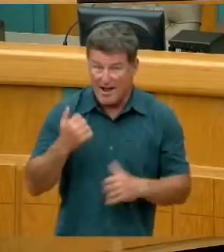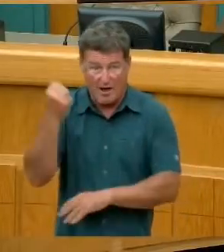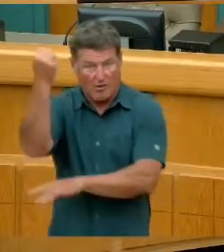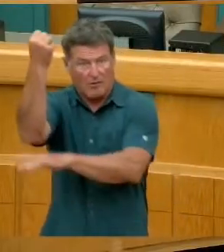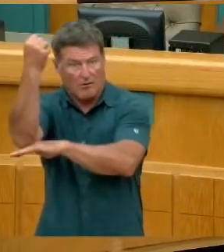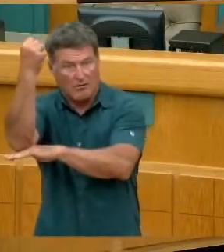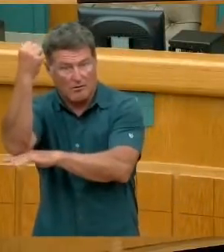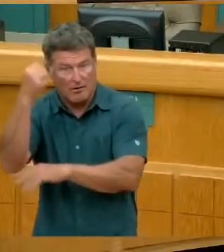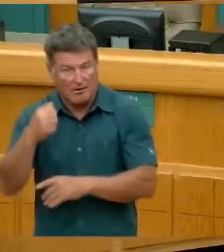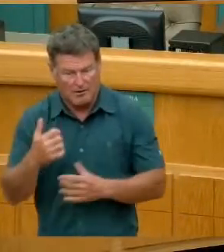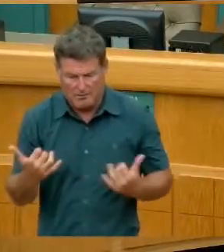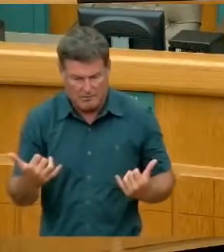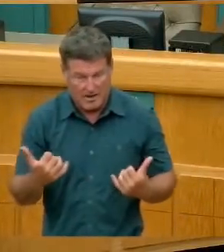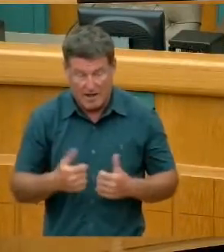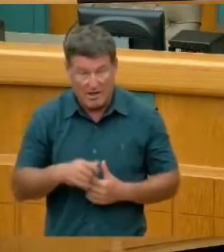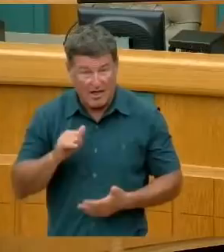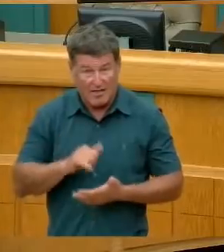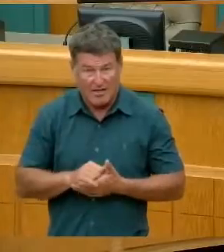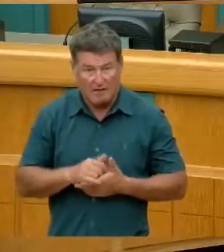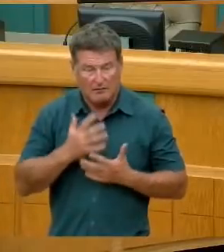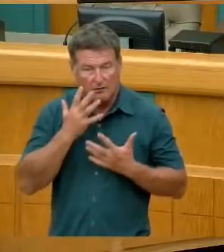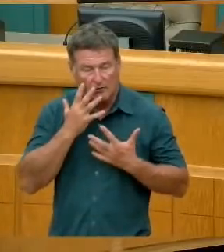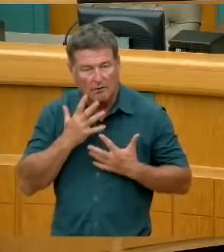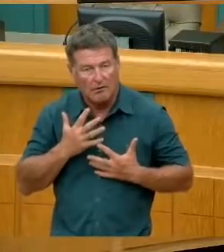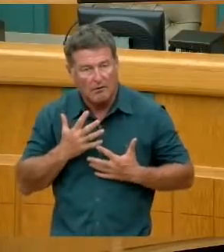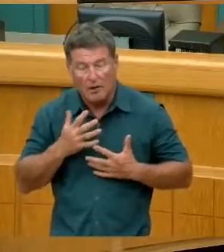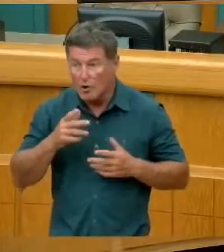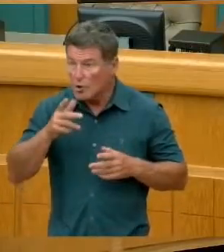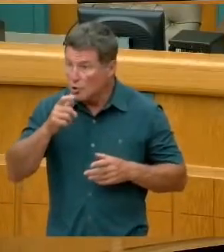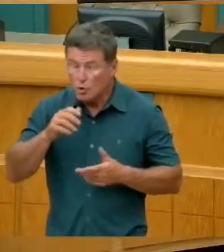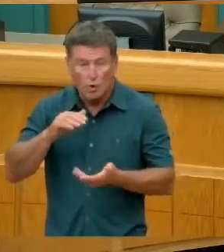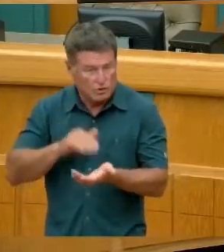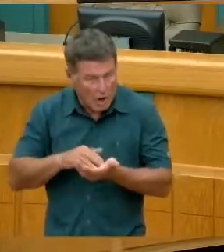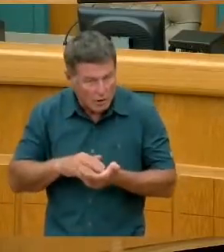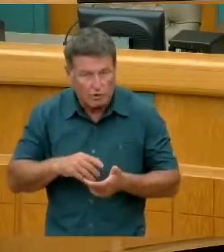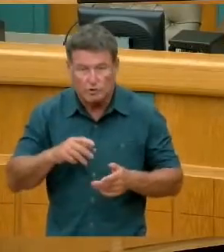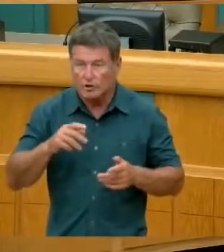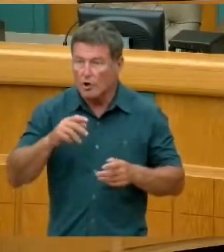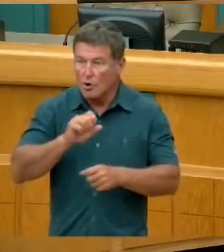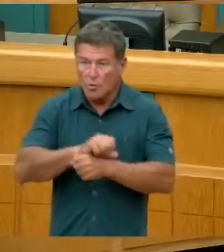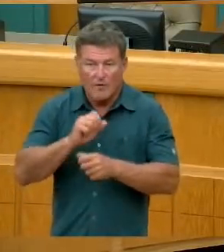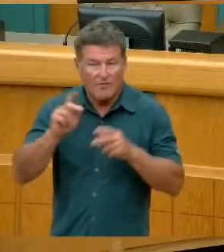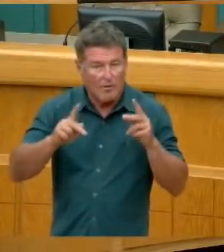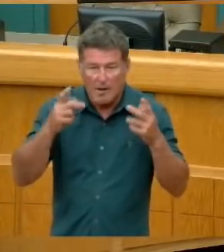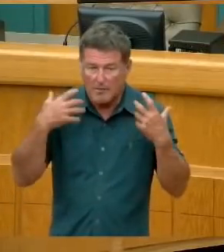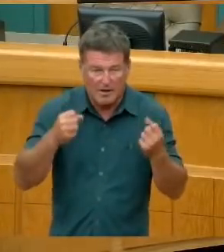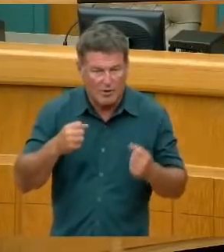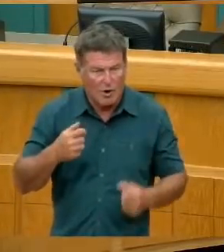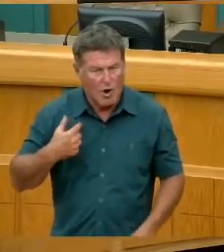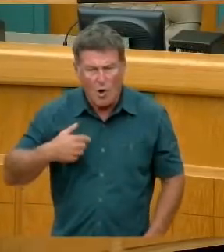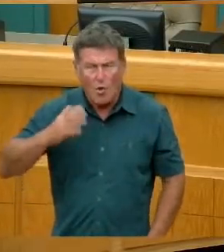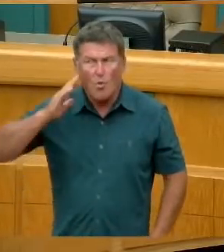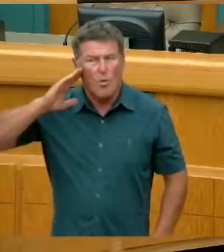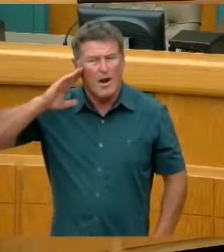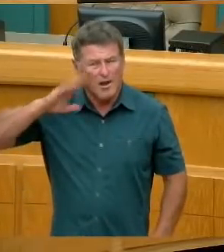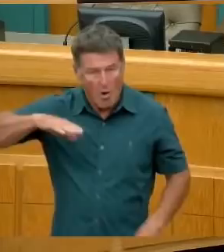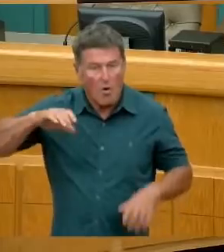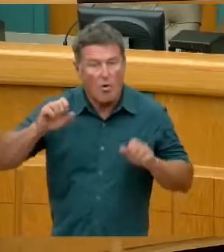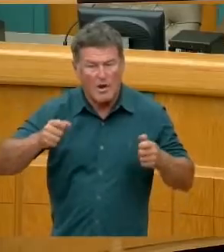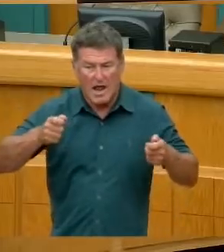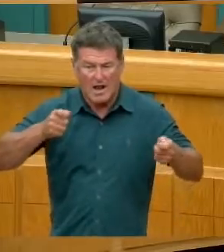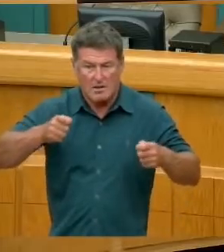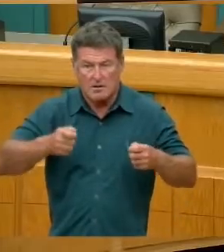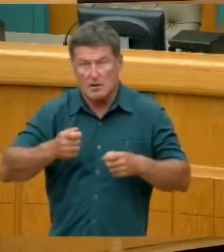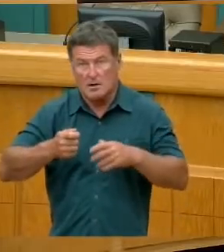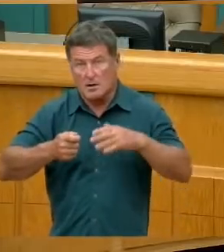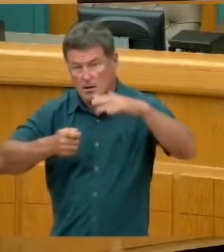high. Frankly, it's so distressing to public health, health professionals, and our leaders because we know that we